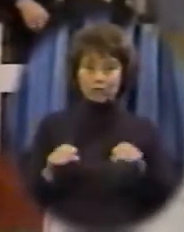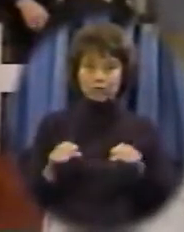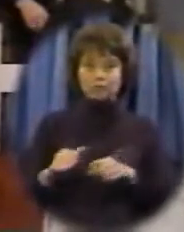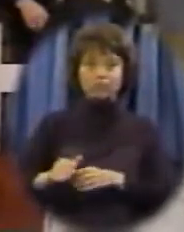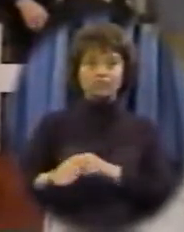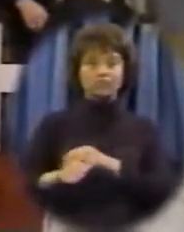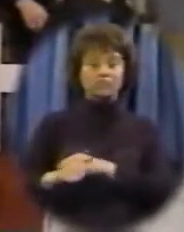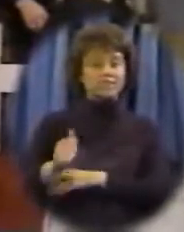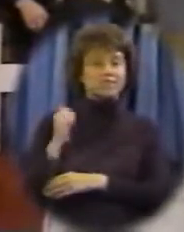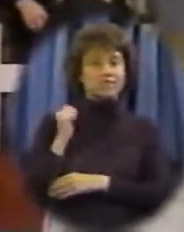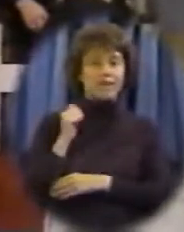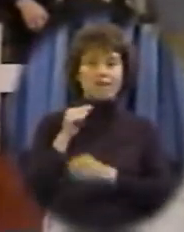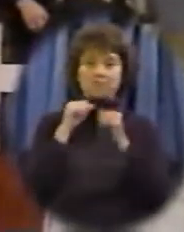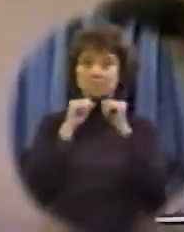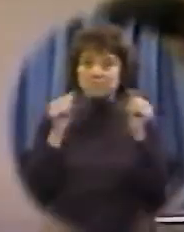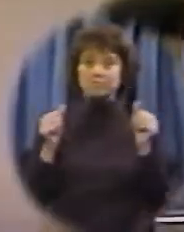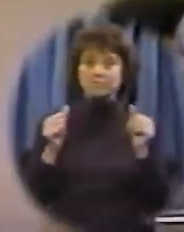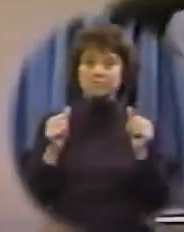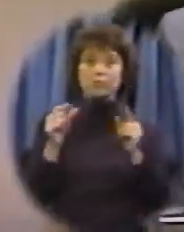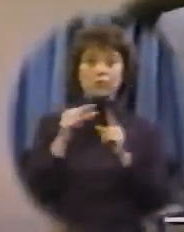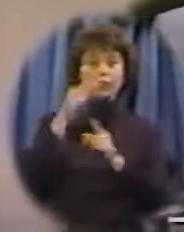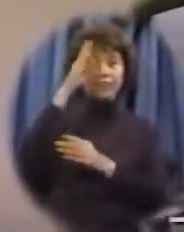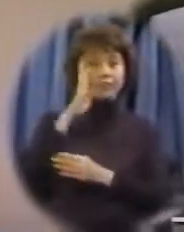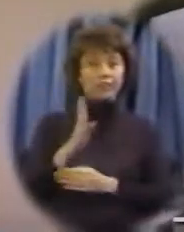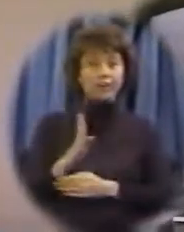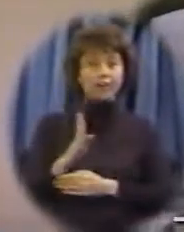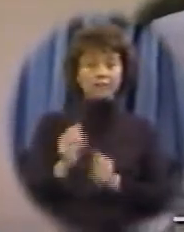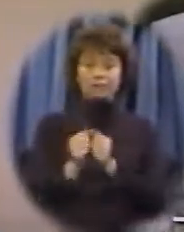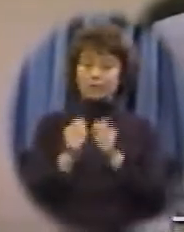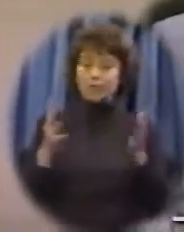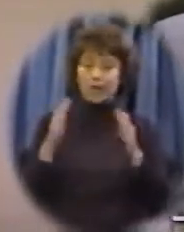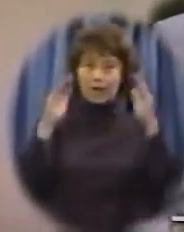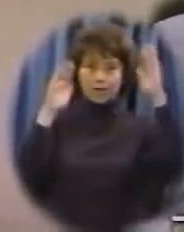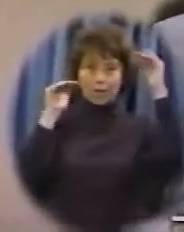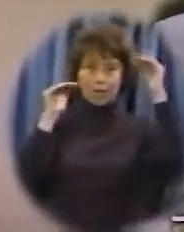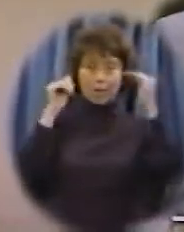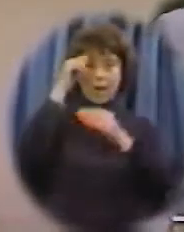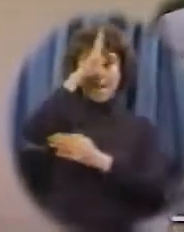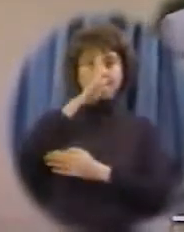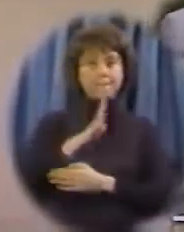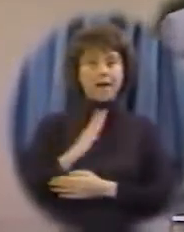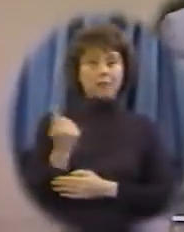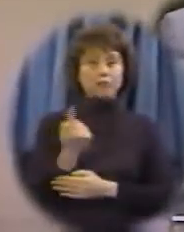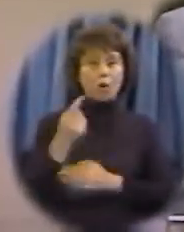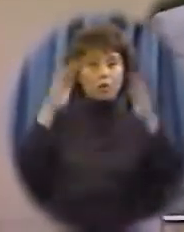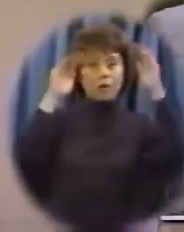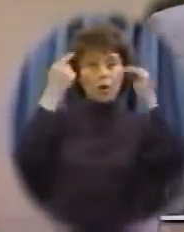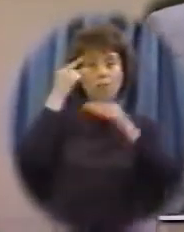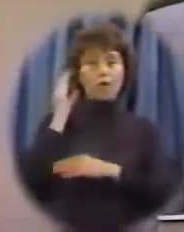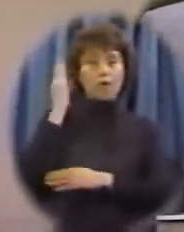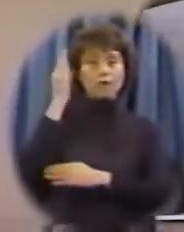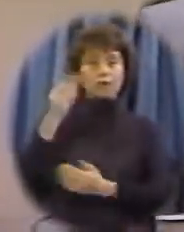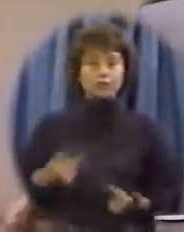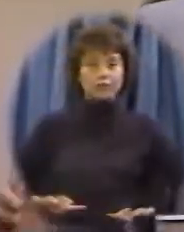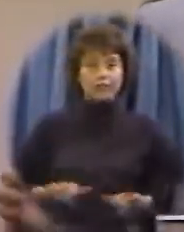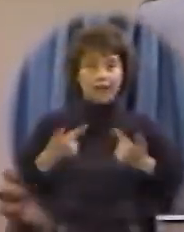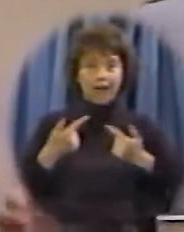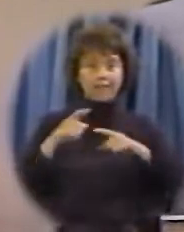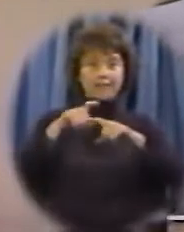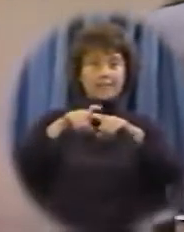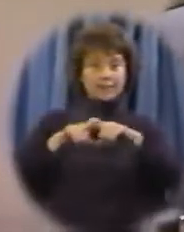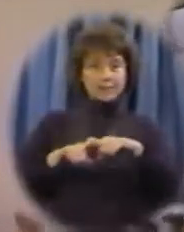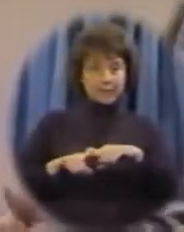God stands without any hope. Because man's only rational hope for a future life rests upon the existence